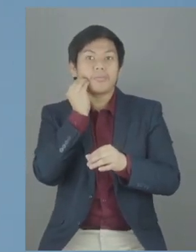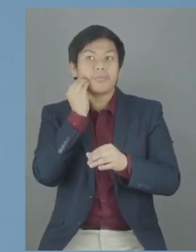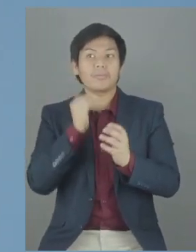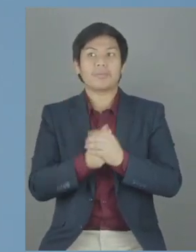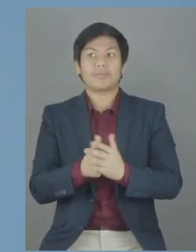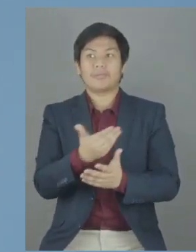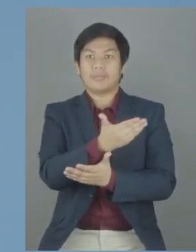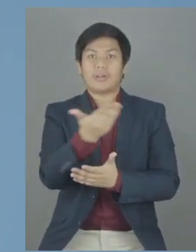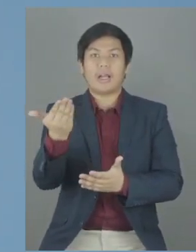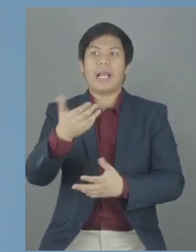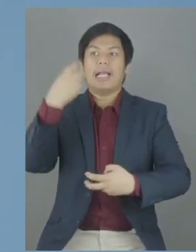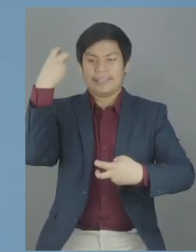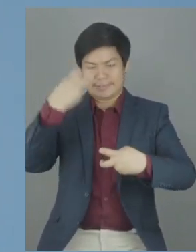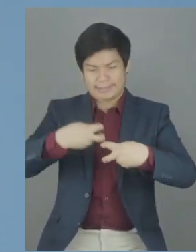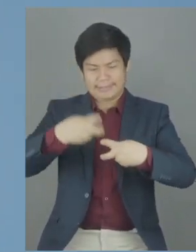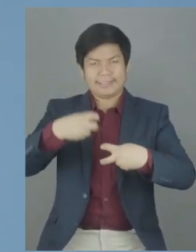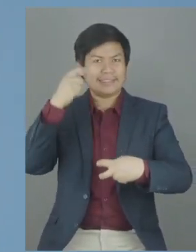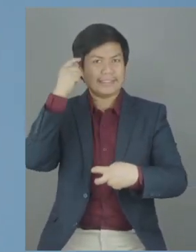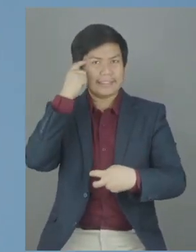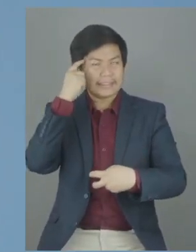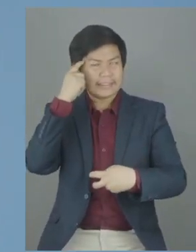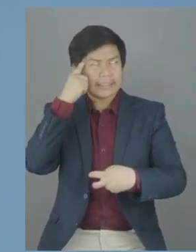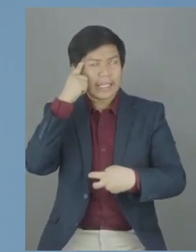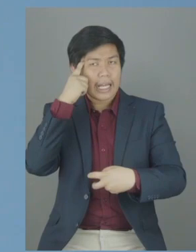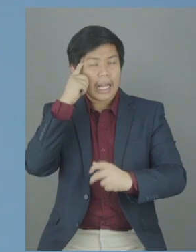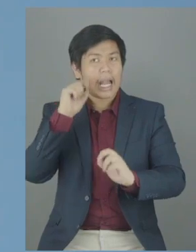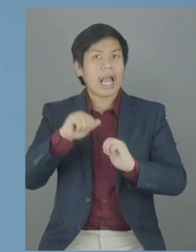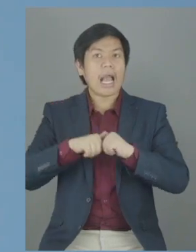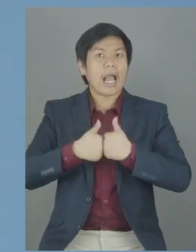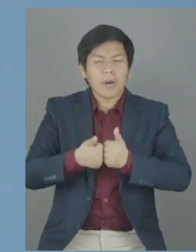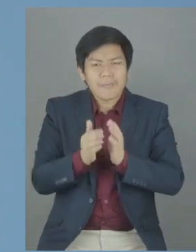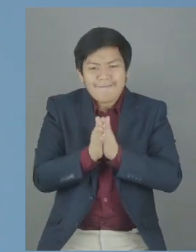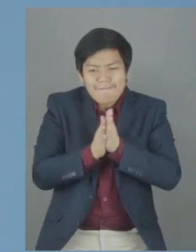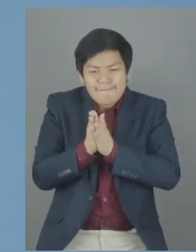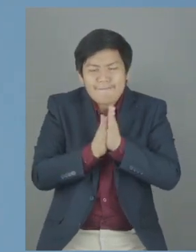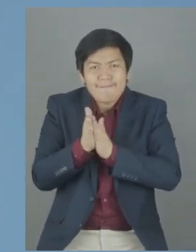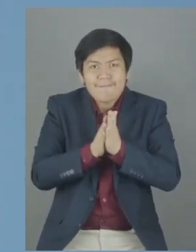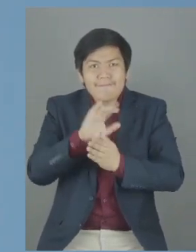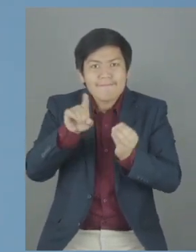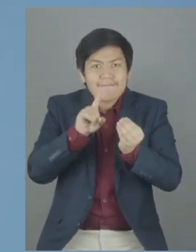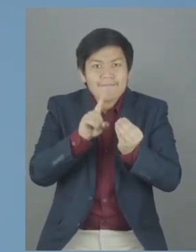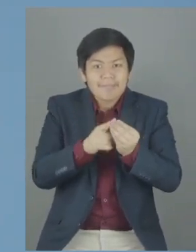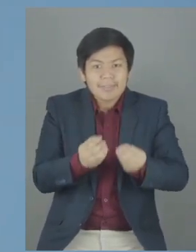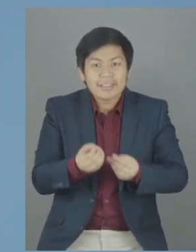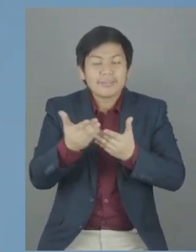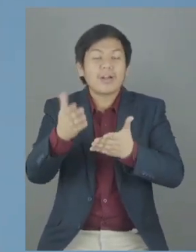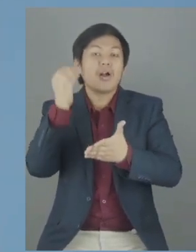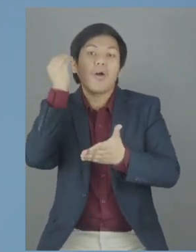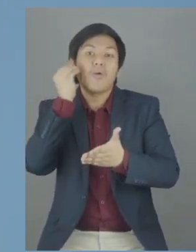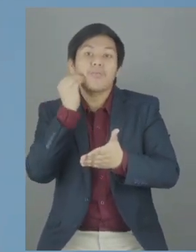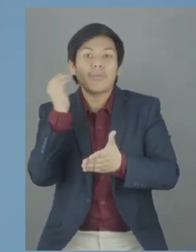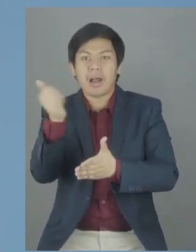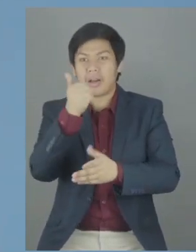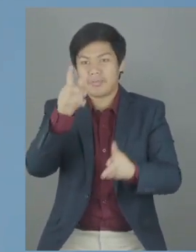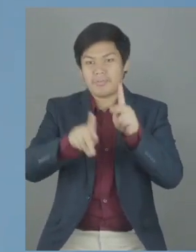you would have a hard time being passionate in providing home to other people.